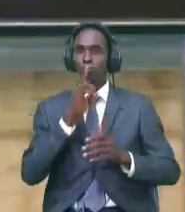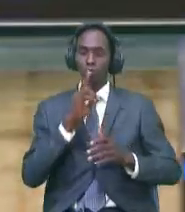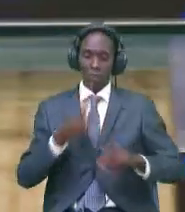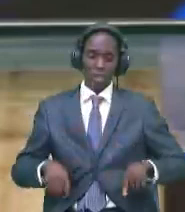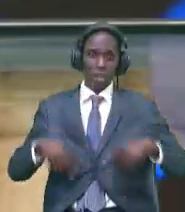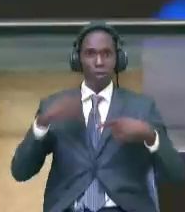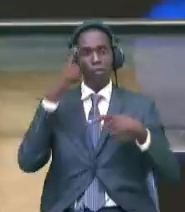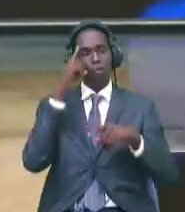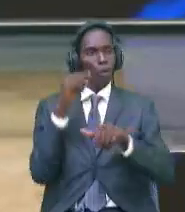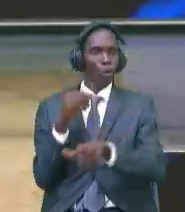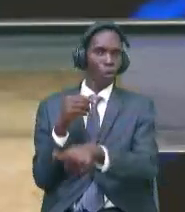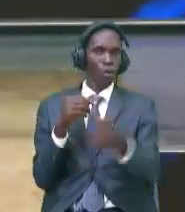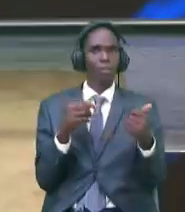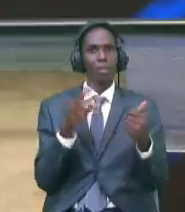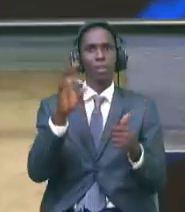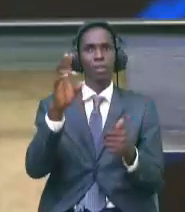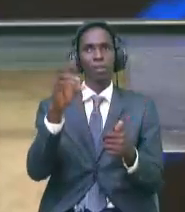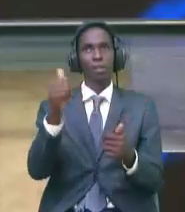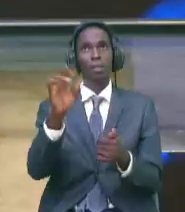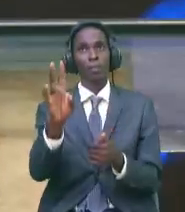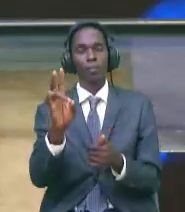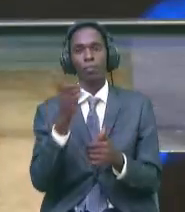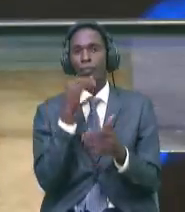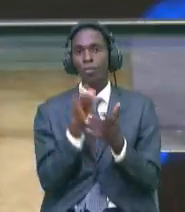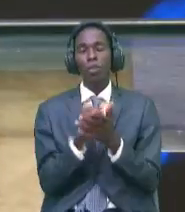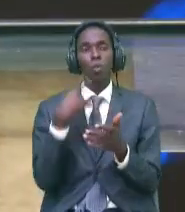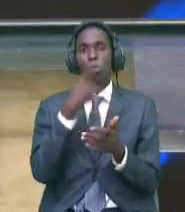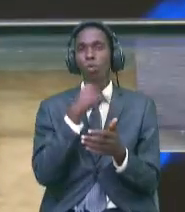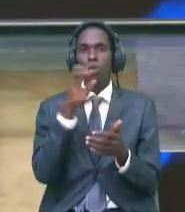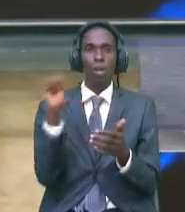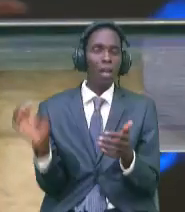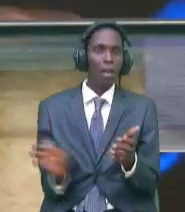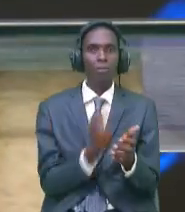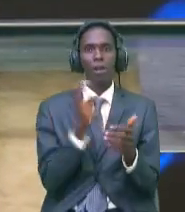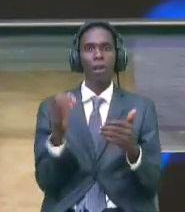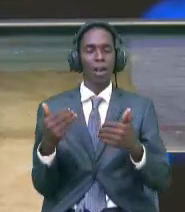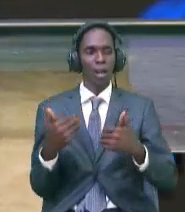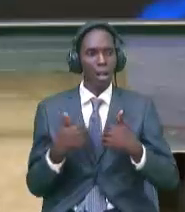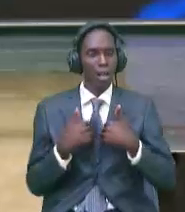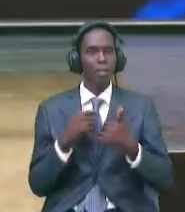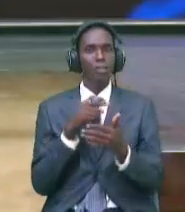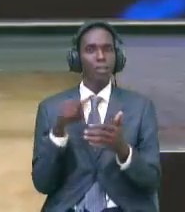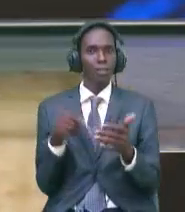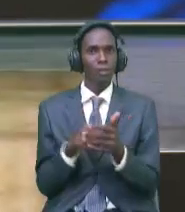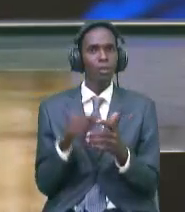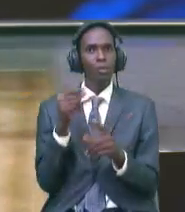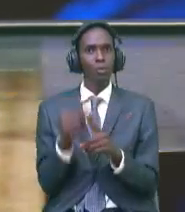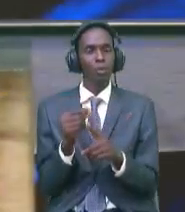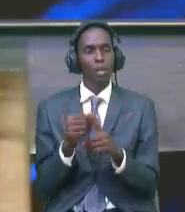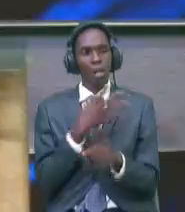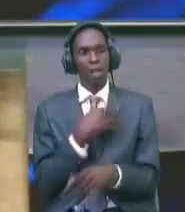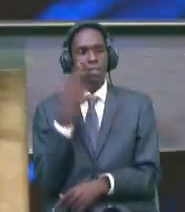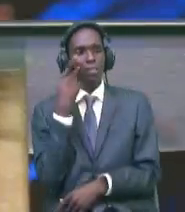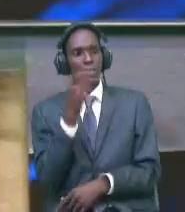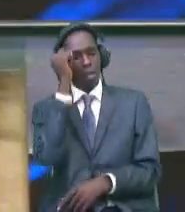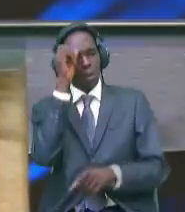17, it says, but whoso has this world's good and seeth his brother have need, but